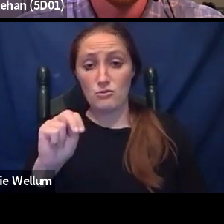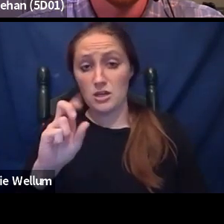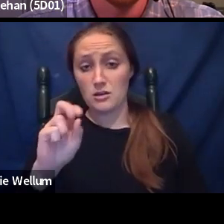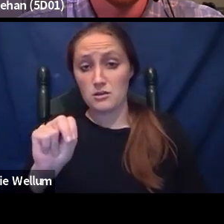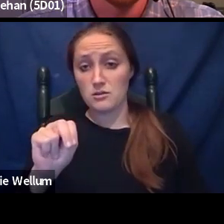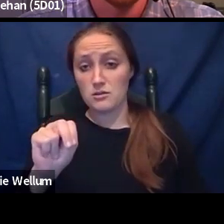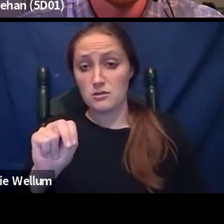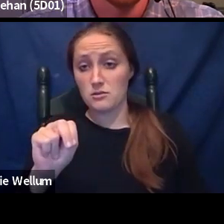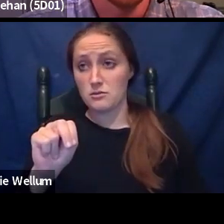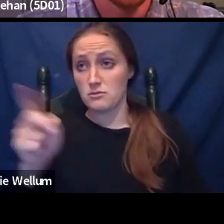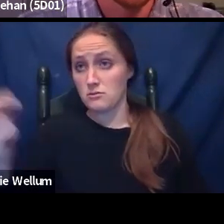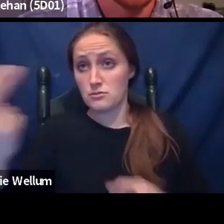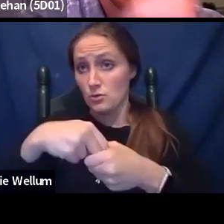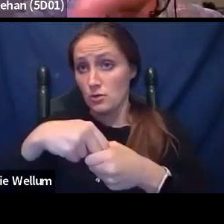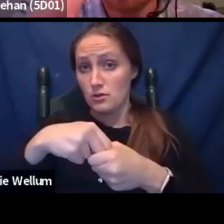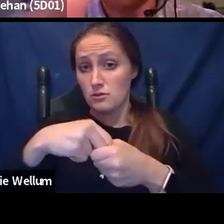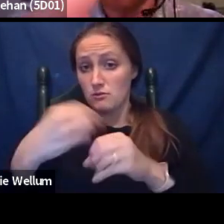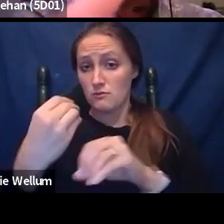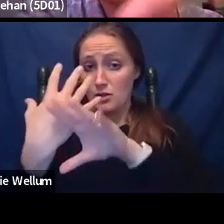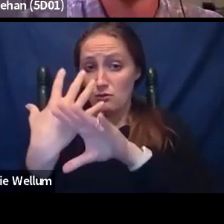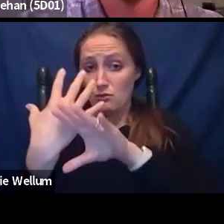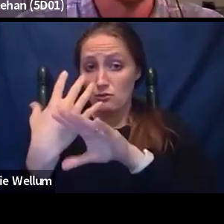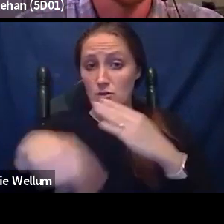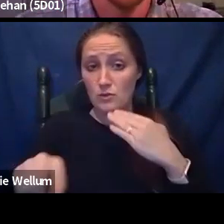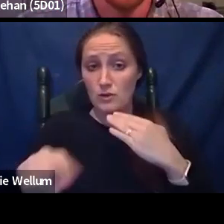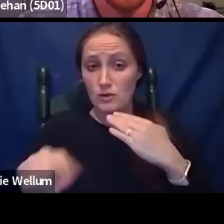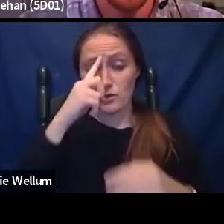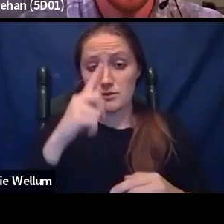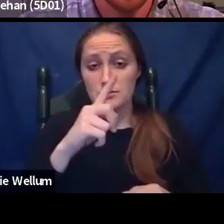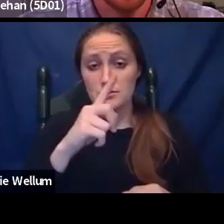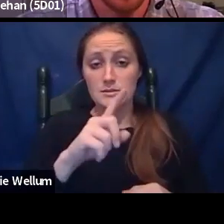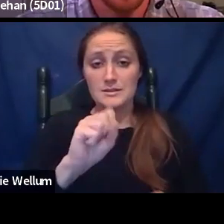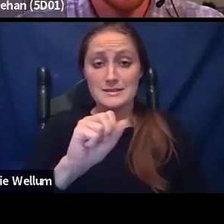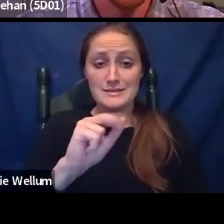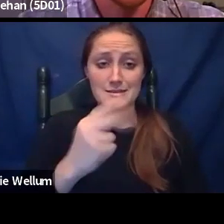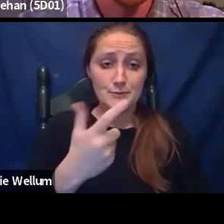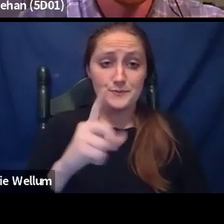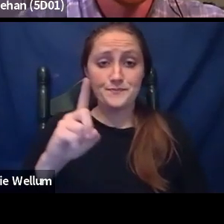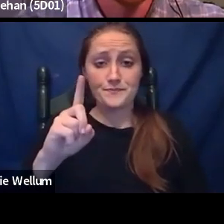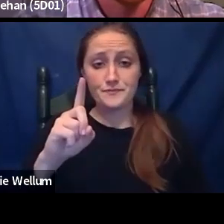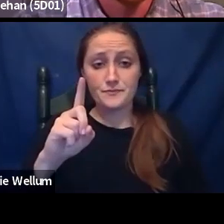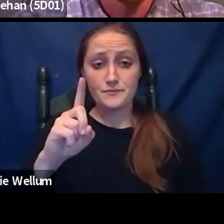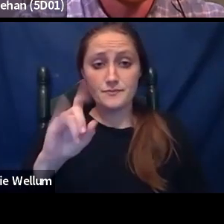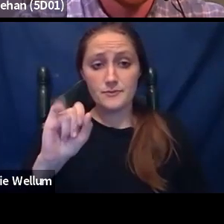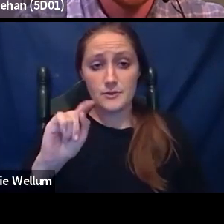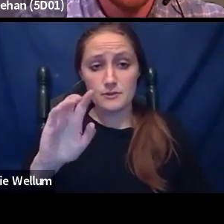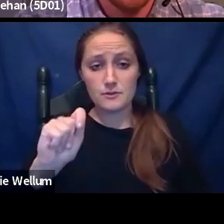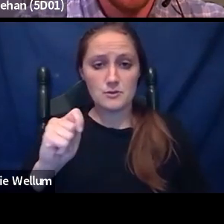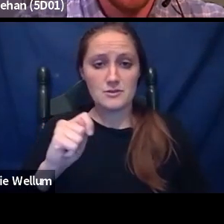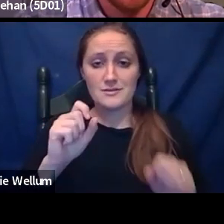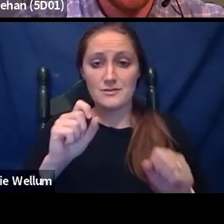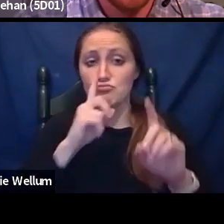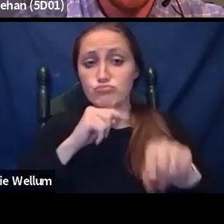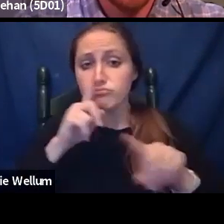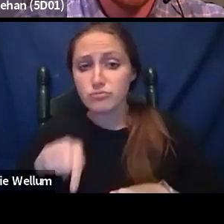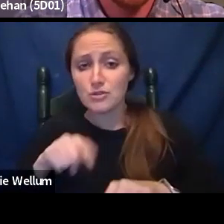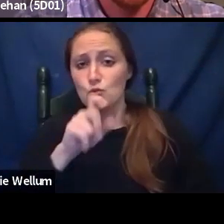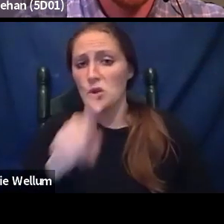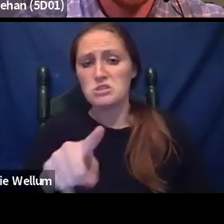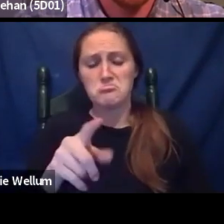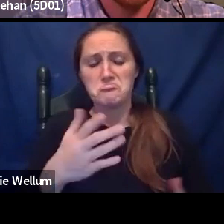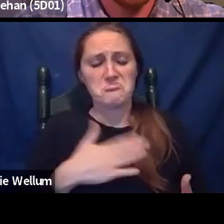here at video next week for the single district to answer any questions, I'm glad to do that as well. So just a